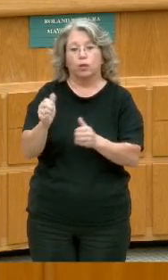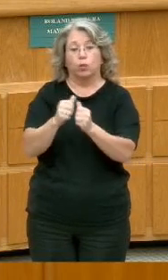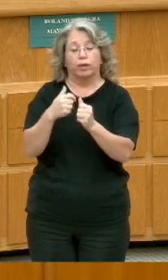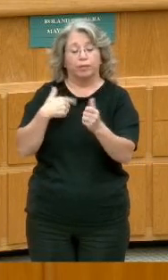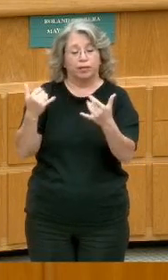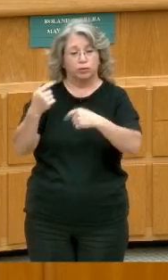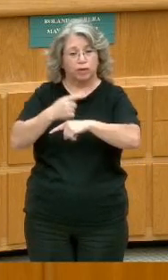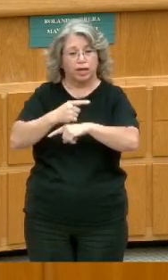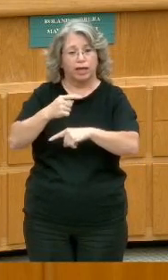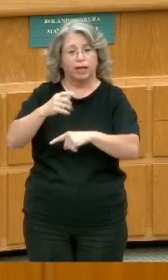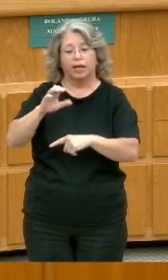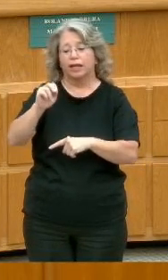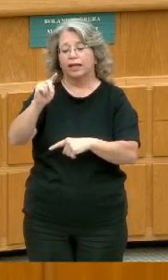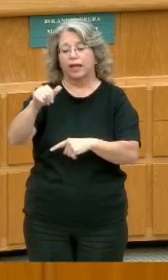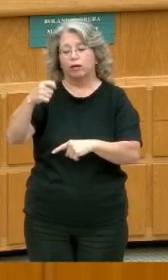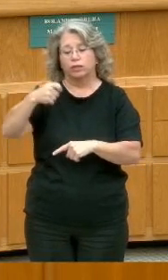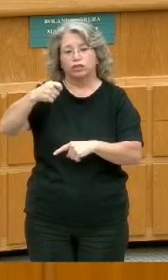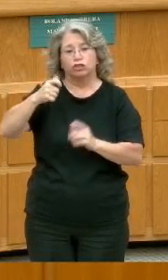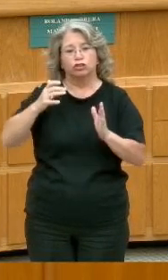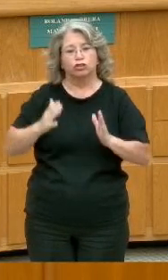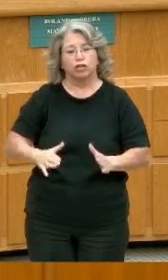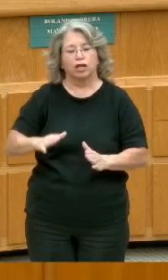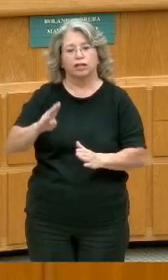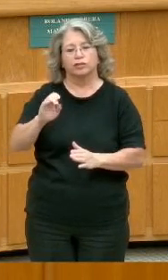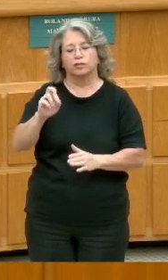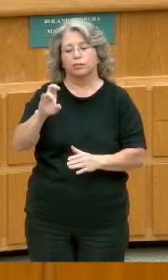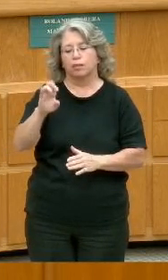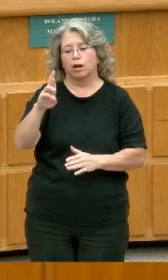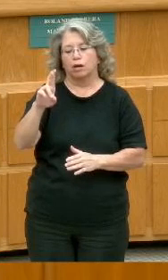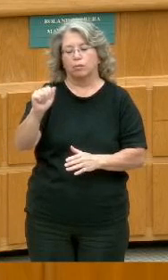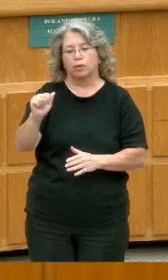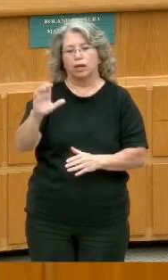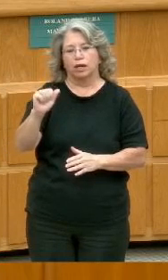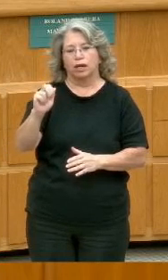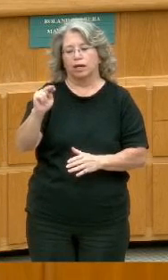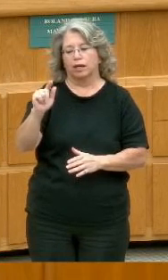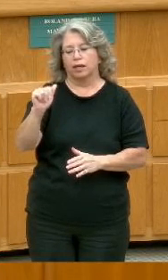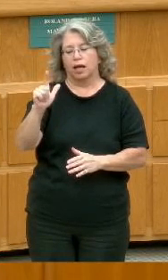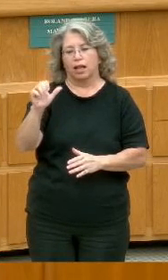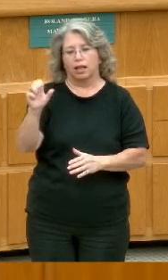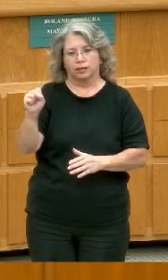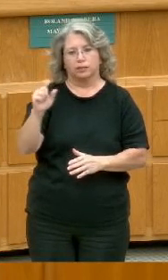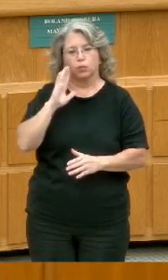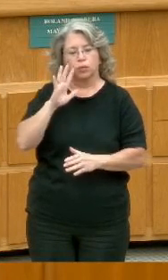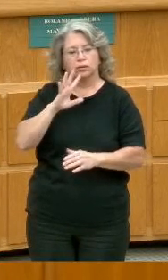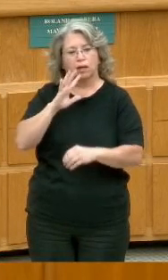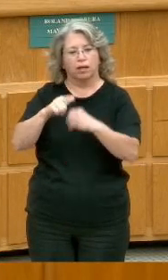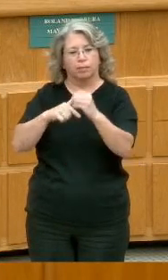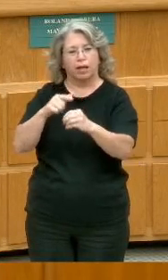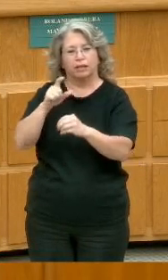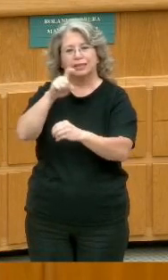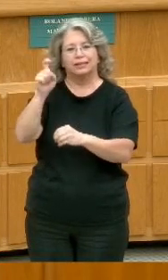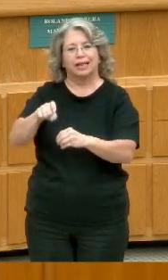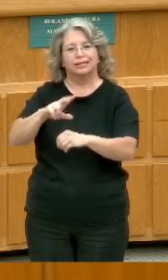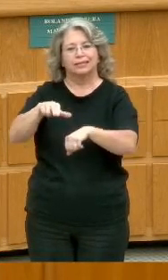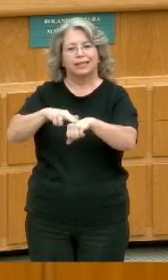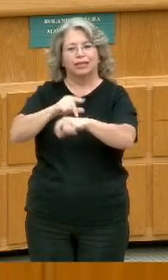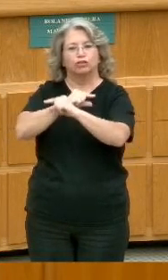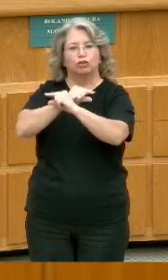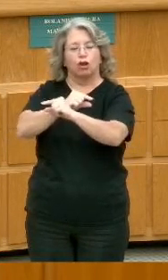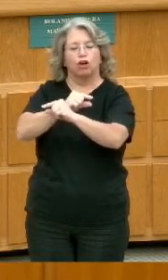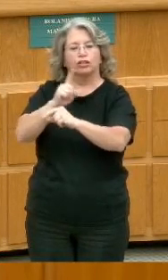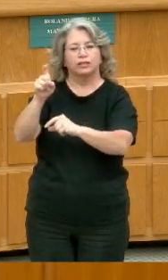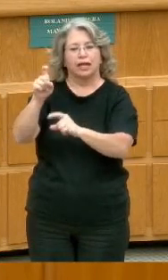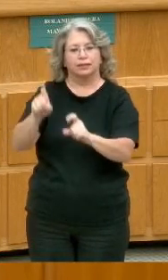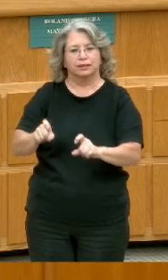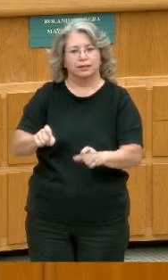Canales. She's here to talk about the Texas National Guard testing that's taking place in Nueces County. Today